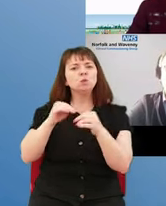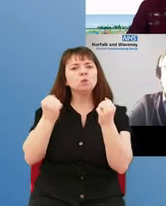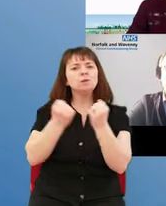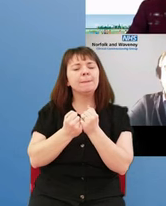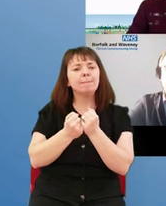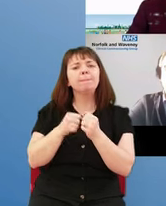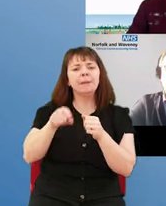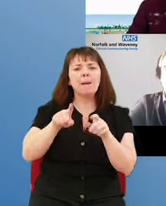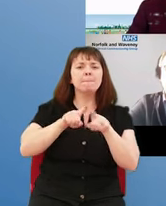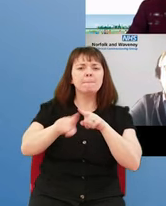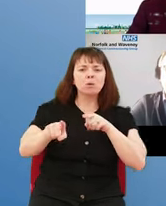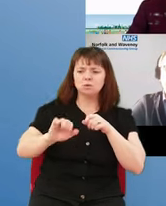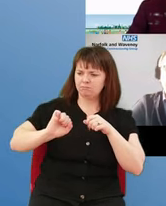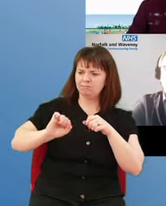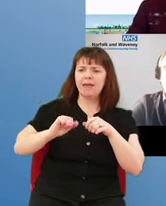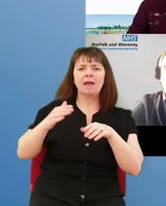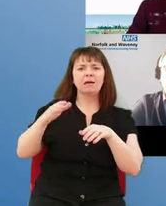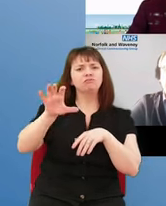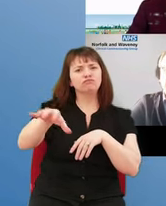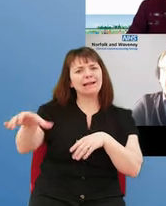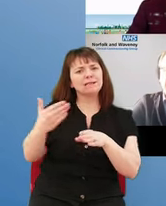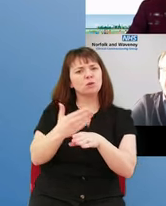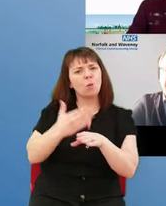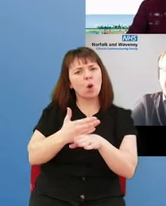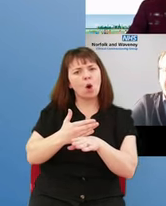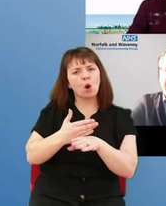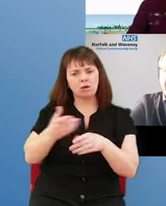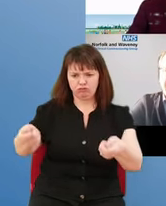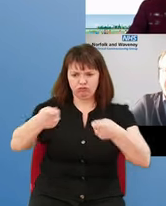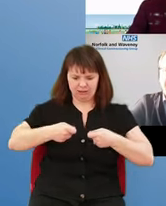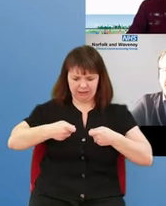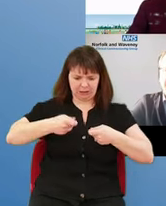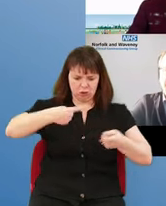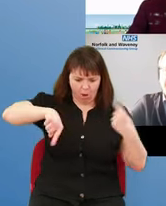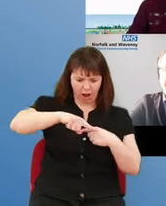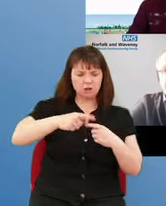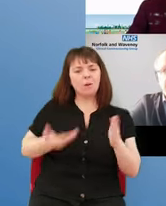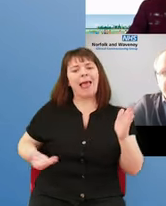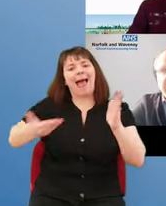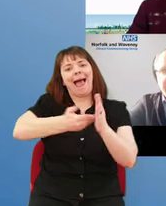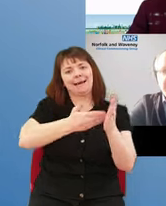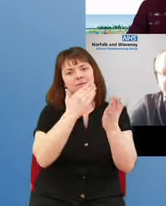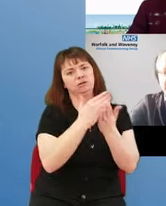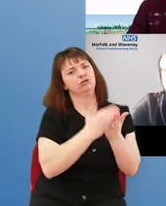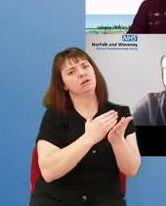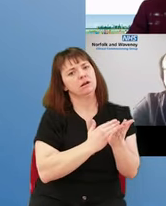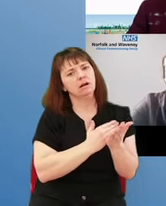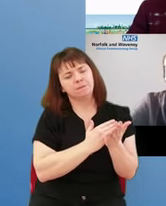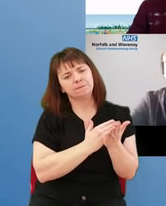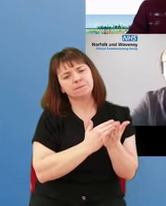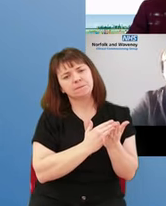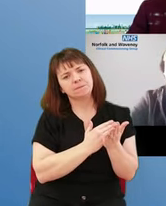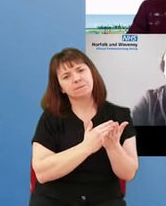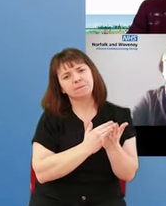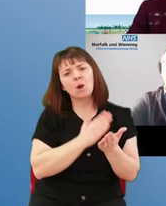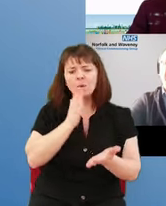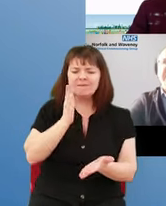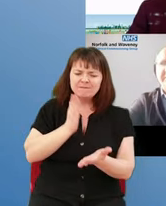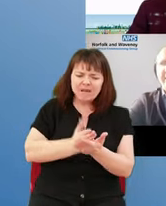So it's very much that these are the safety alerts, and that, you know, as you know, CQC